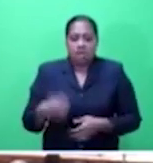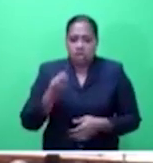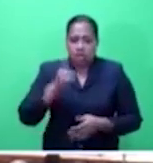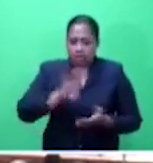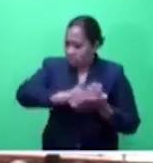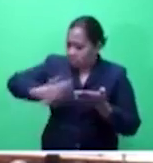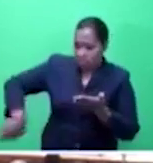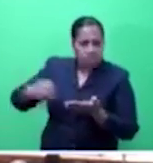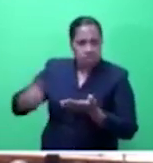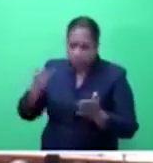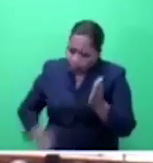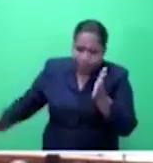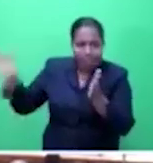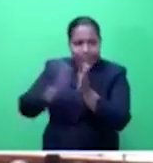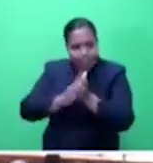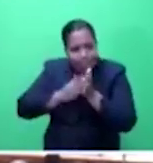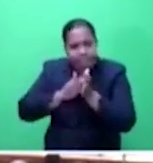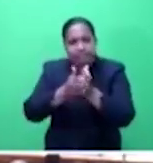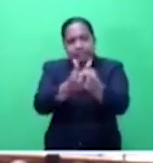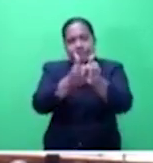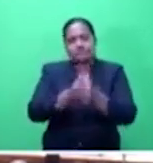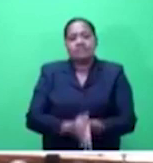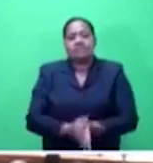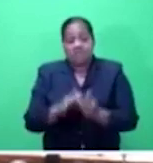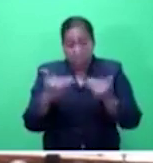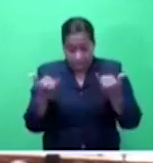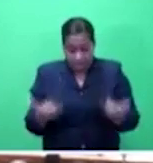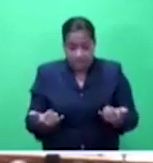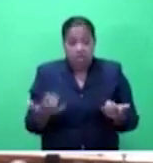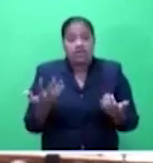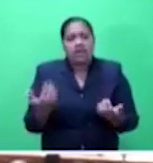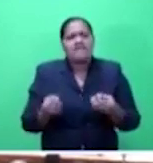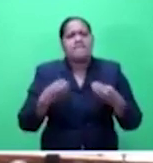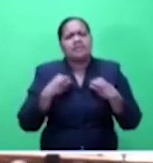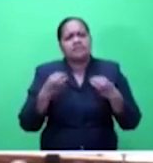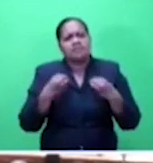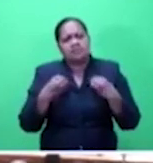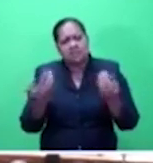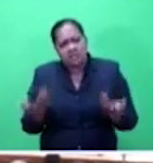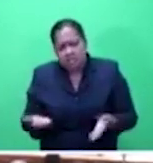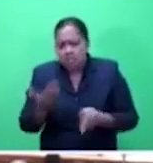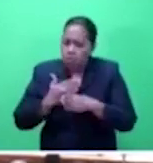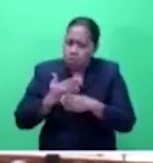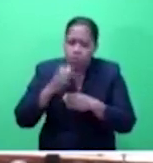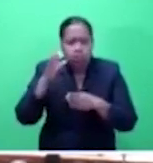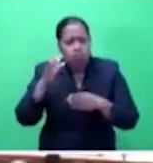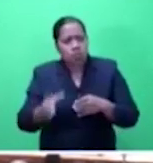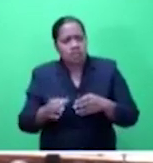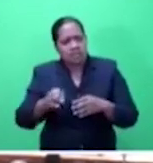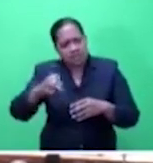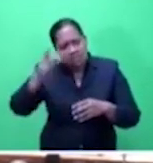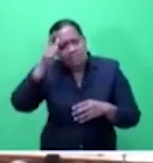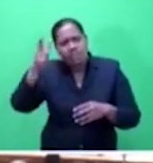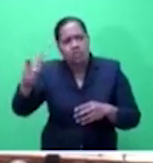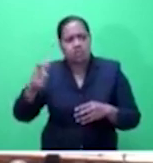it. Right now, that means giving businesses, the workers they employ, and the families they support the financial security